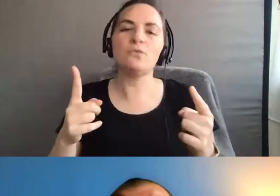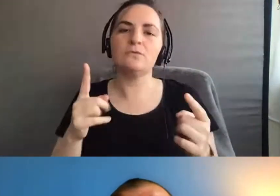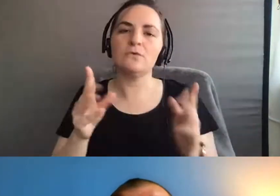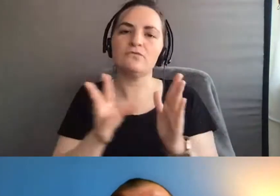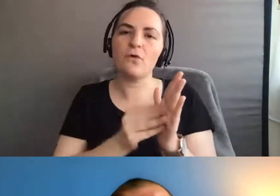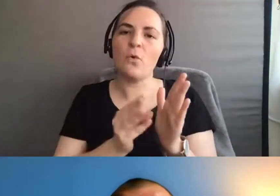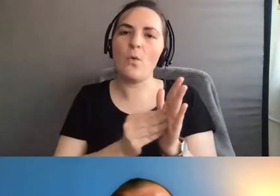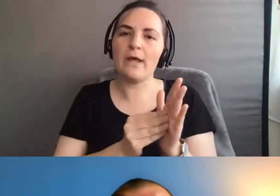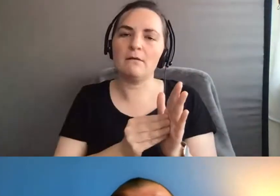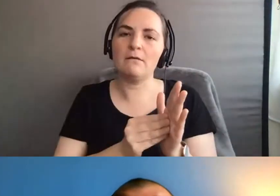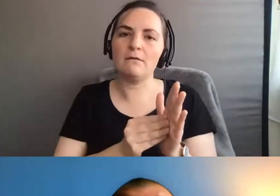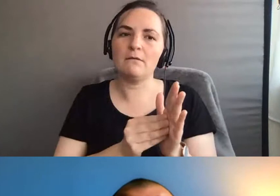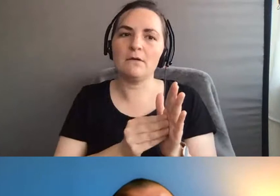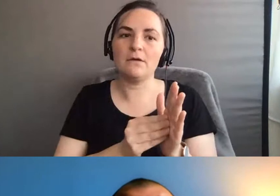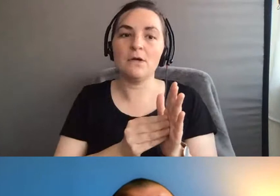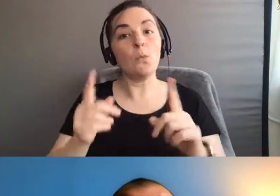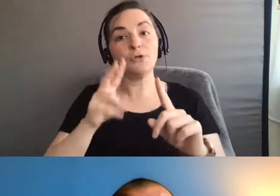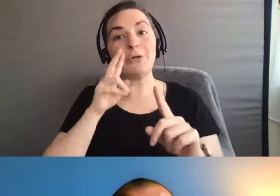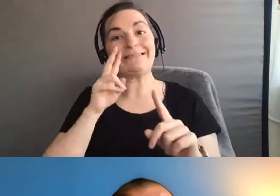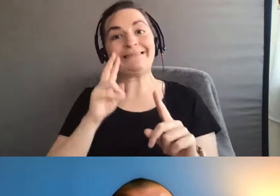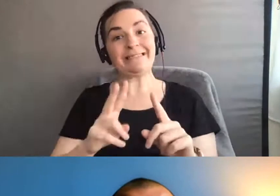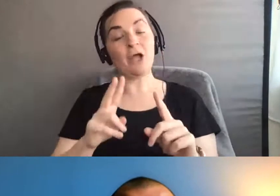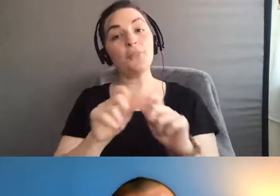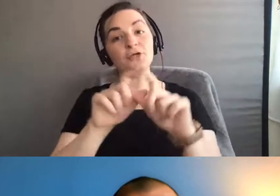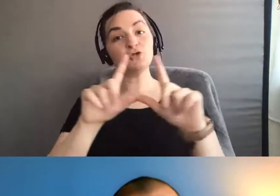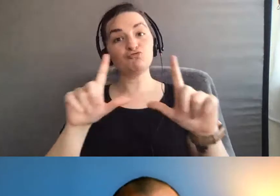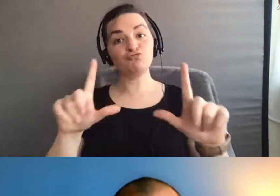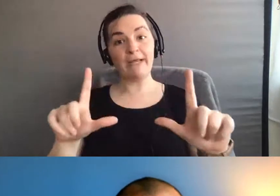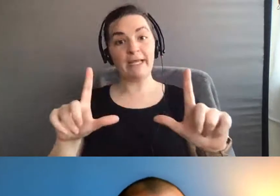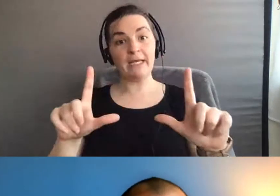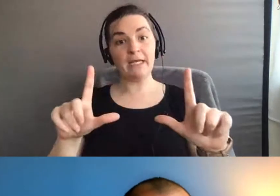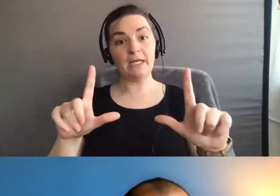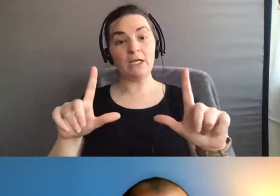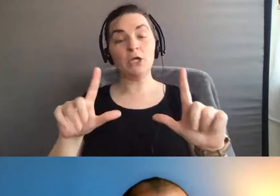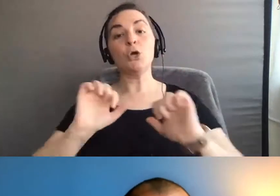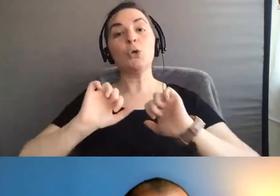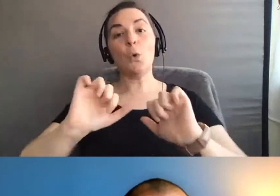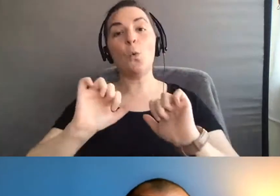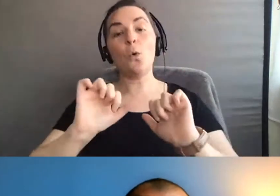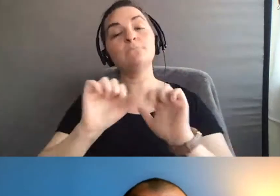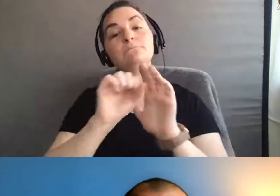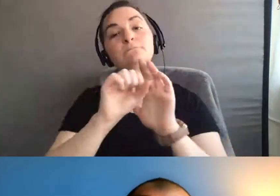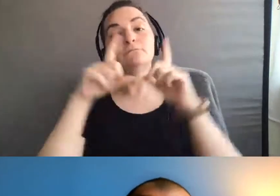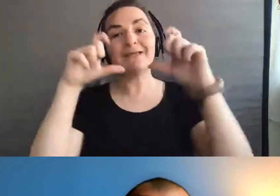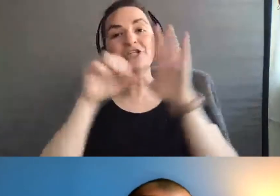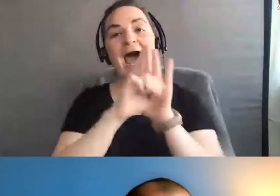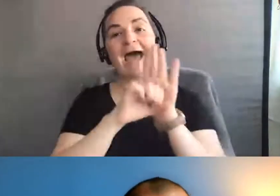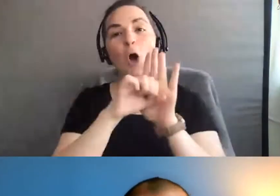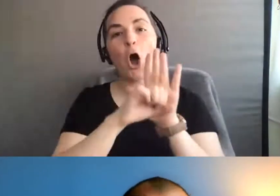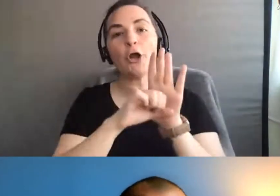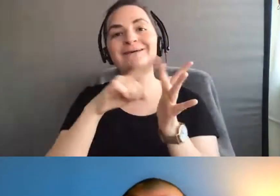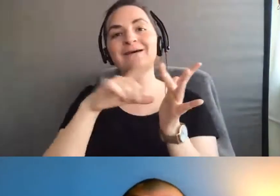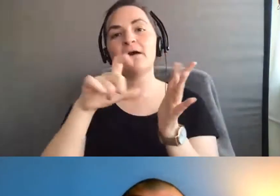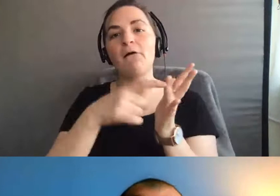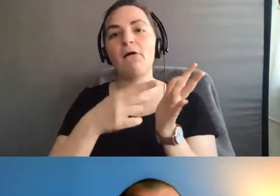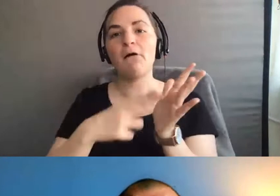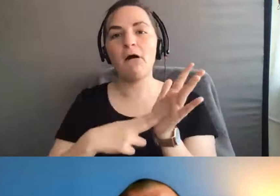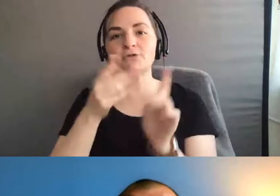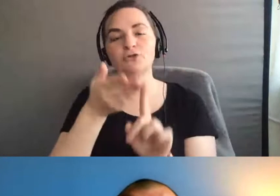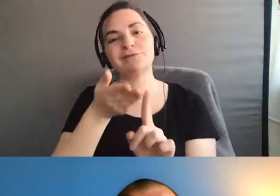that will be seen on the screen will be your icons, which identify you.